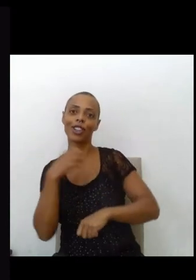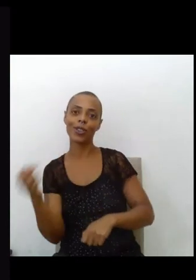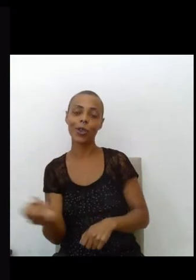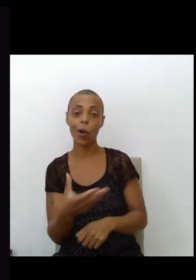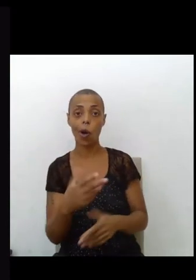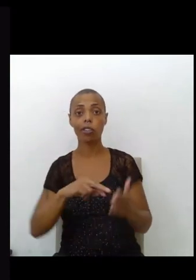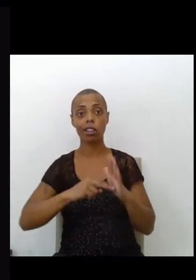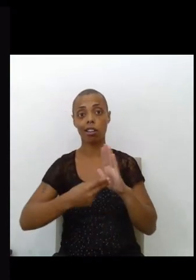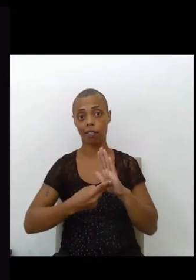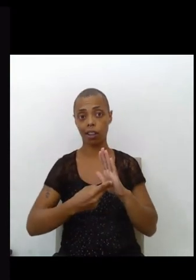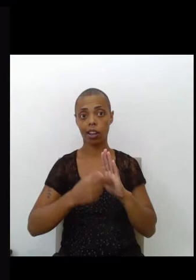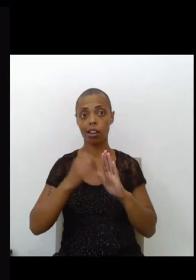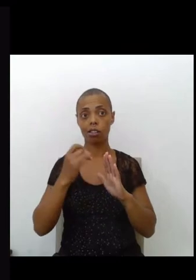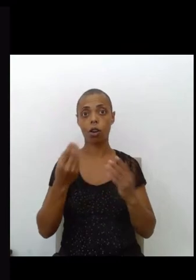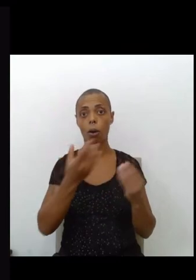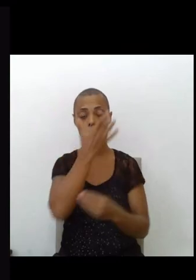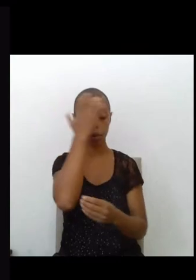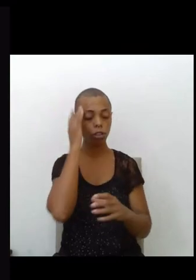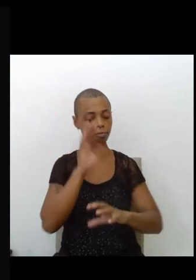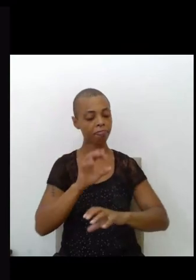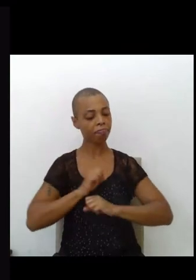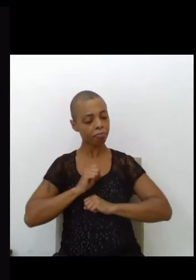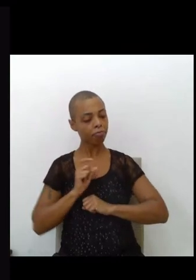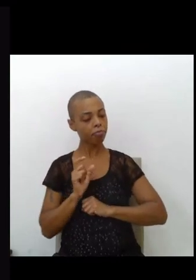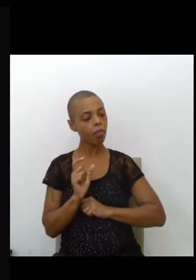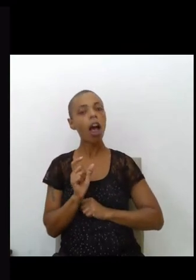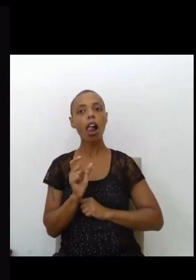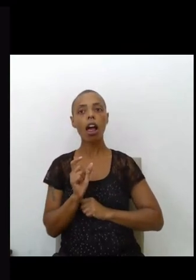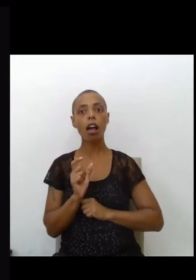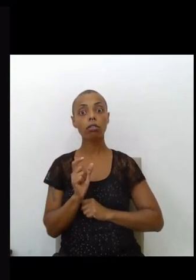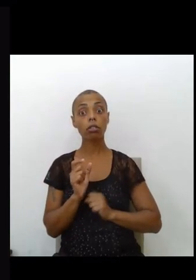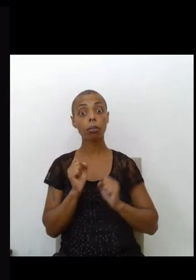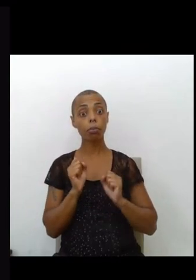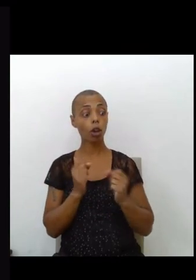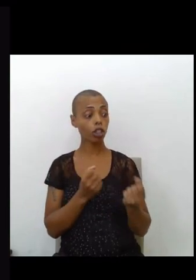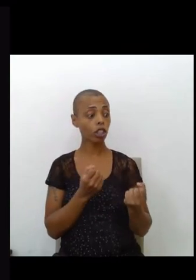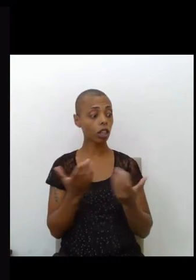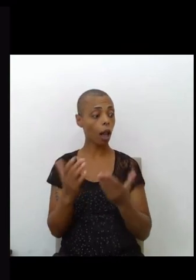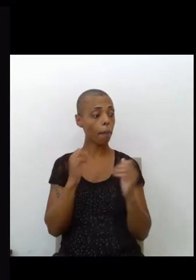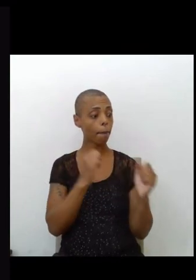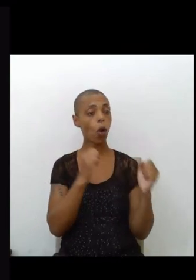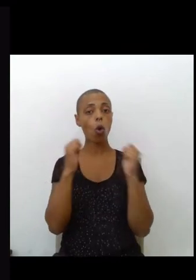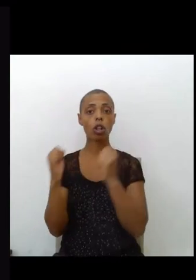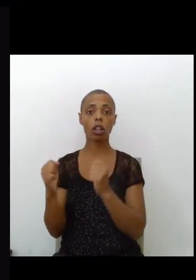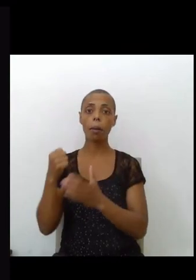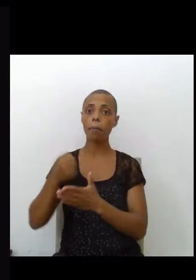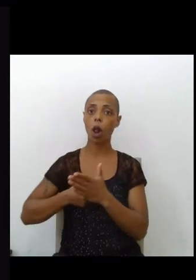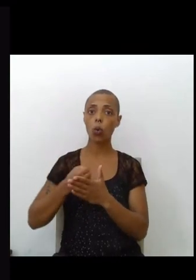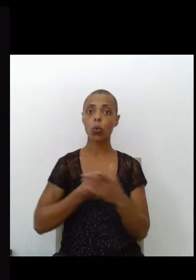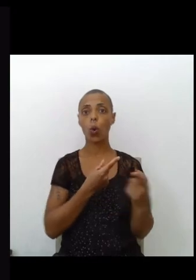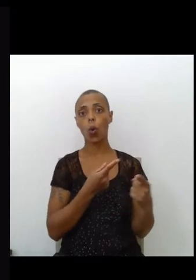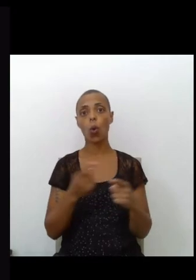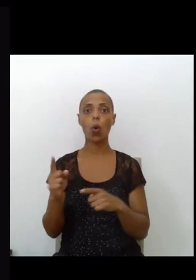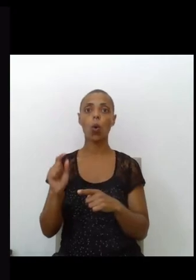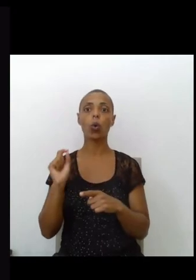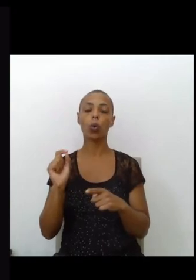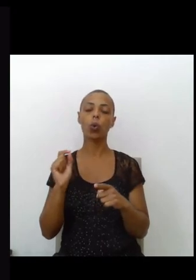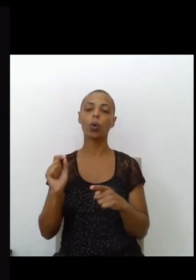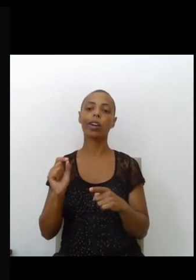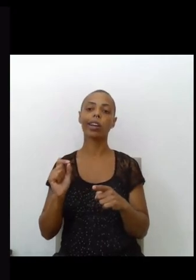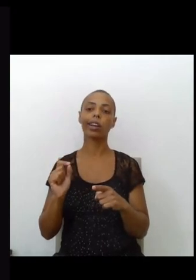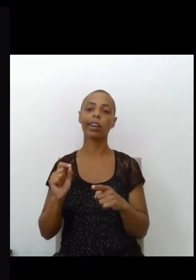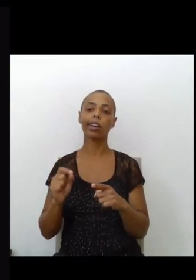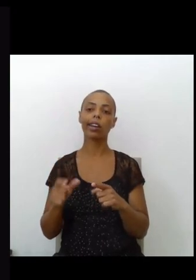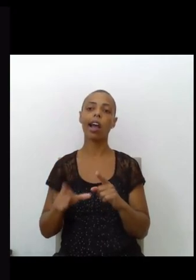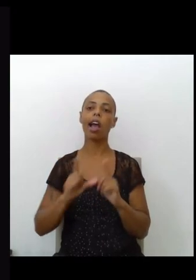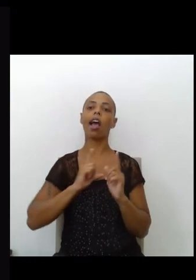them power to fight back against injury the injury and harm cause this is a form of